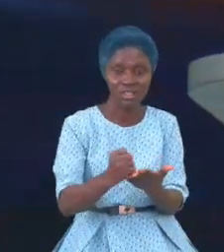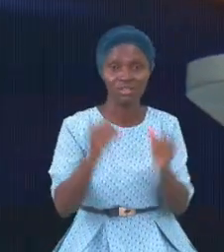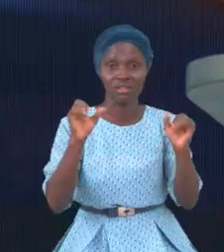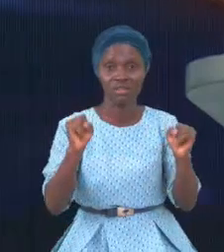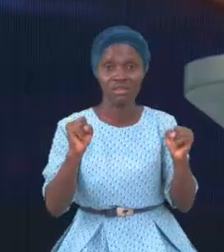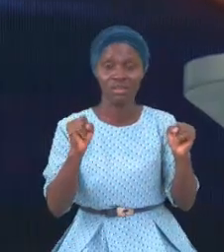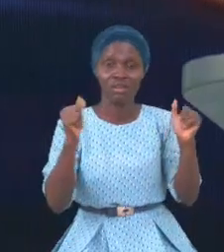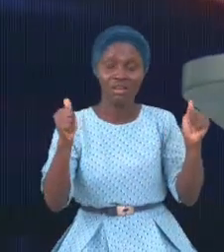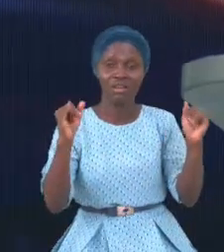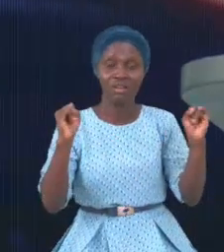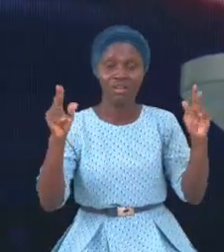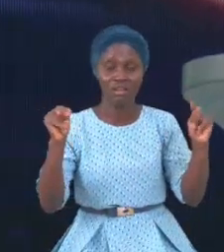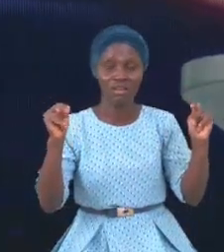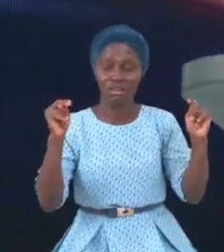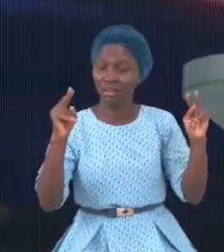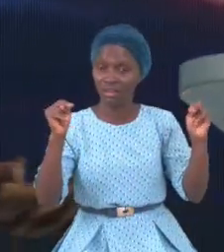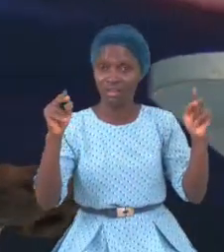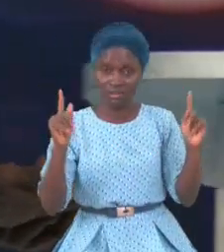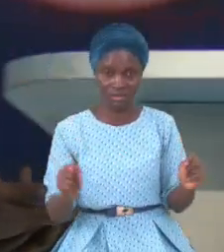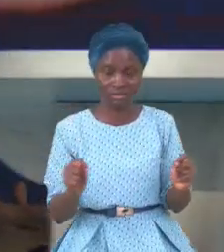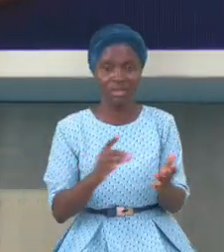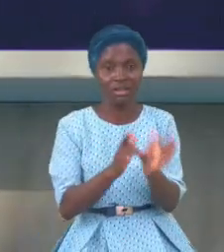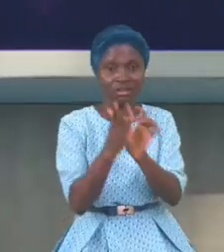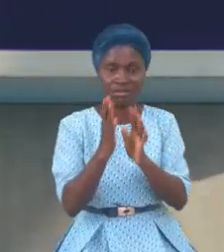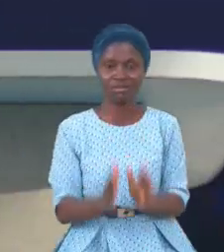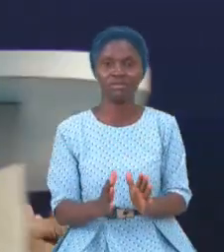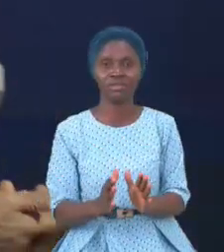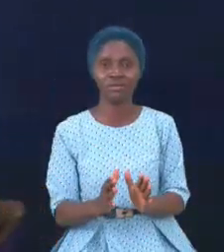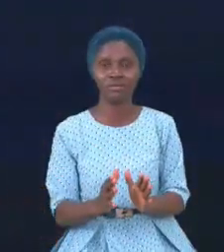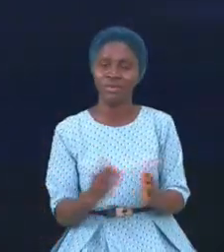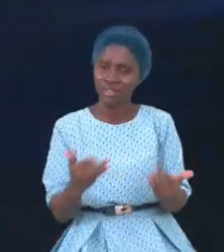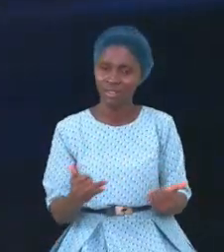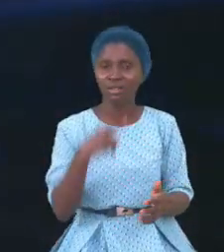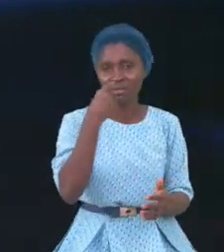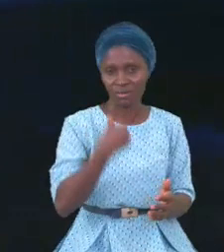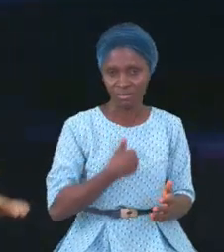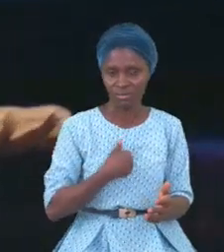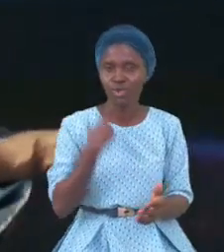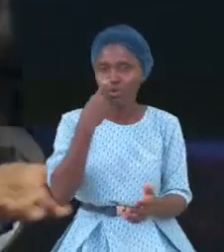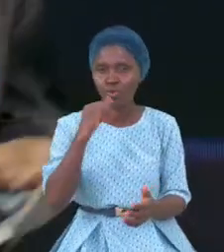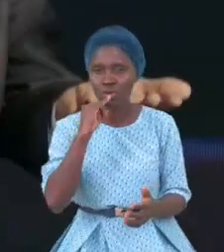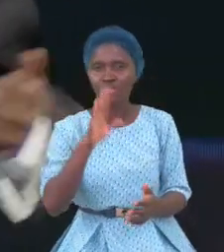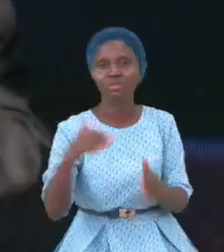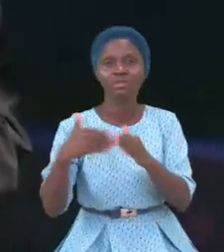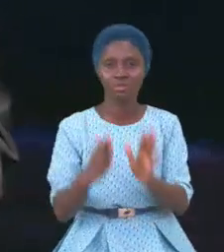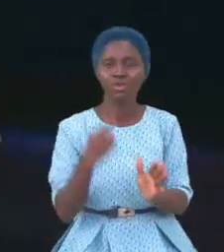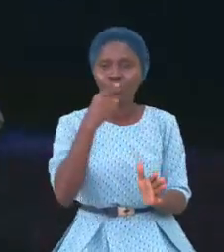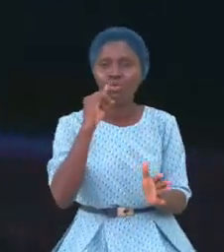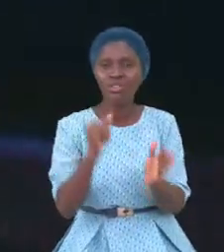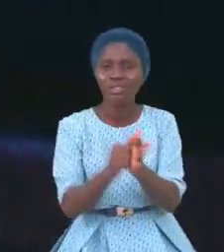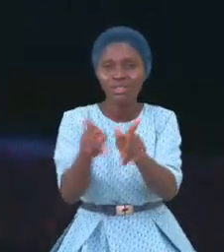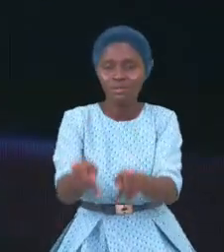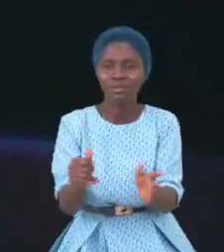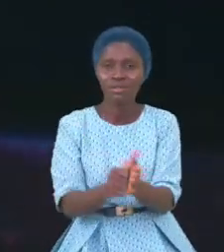Who is leading you? Who is exhorting you? Who is encouraging you? And is saying, this is the way, walk